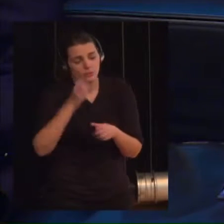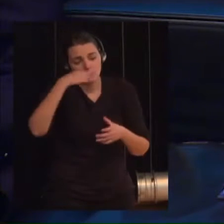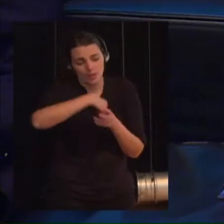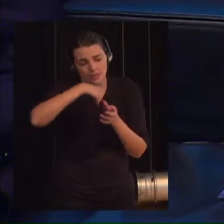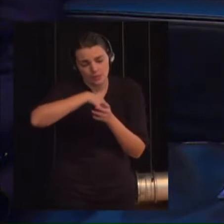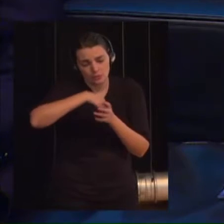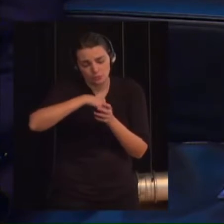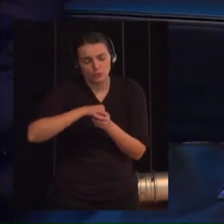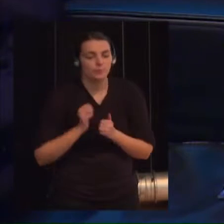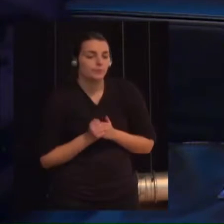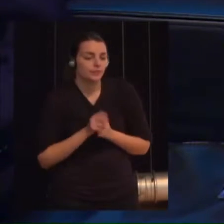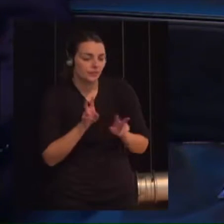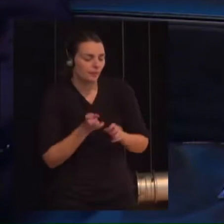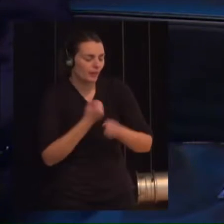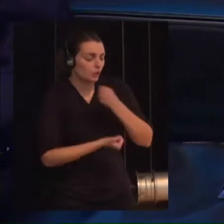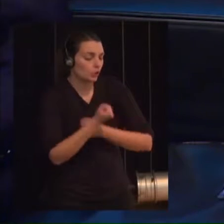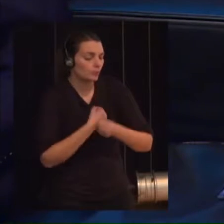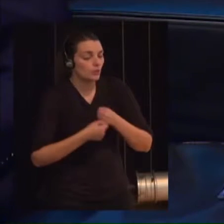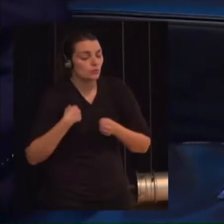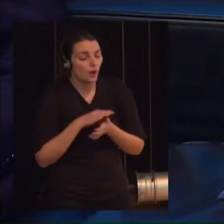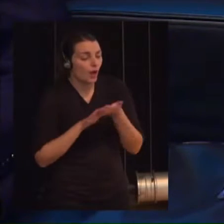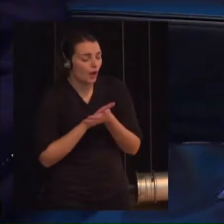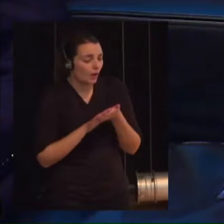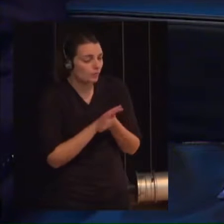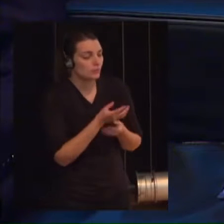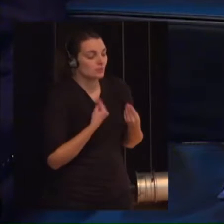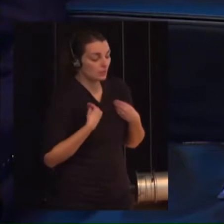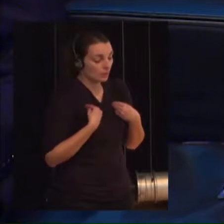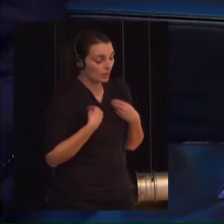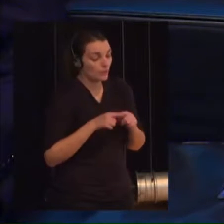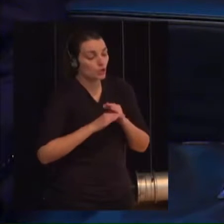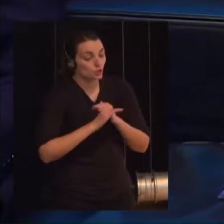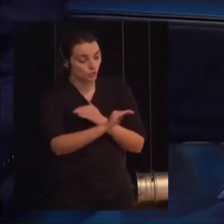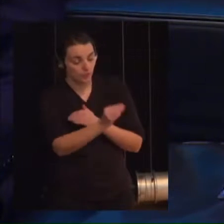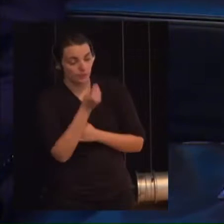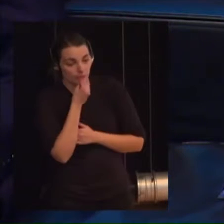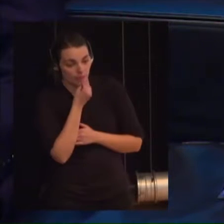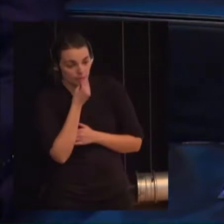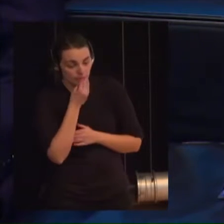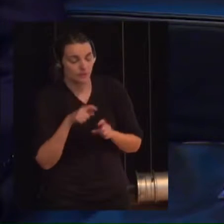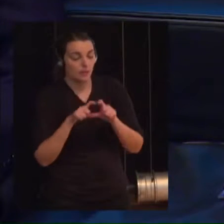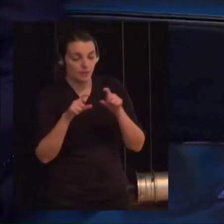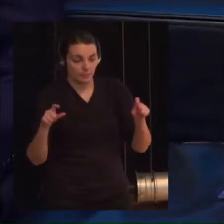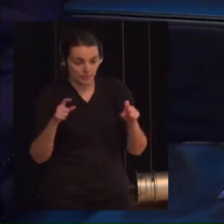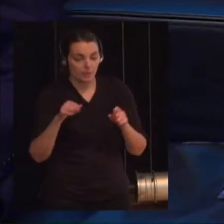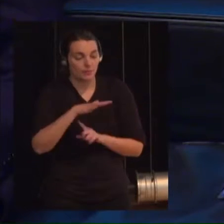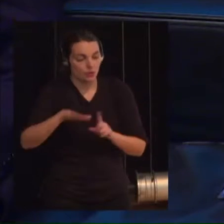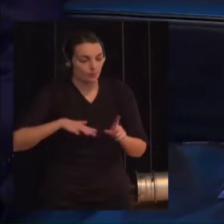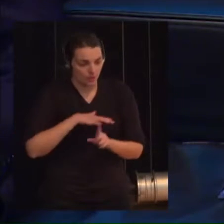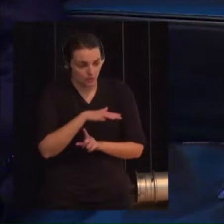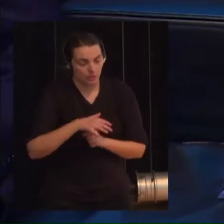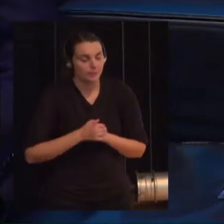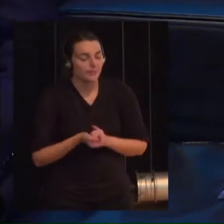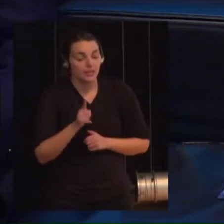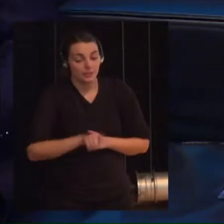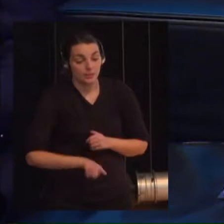healthcare, like food sustainability, like business and the environment. And in those kind of contexts, what